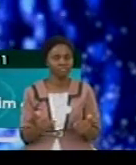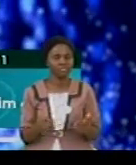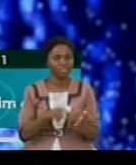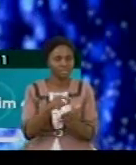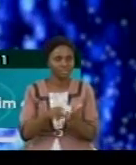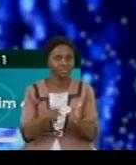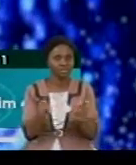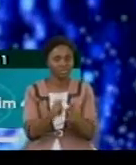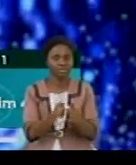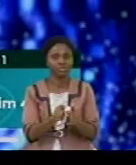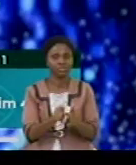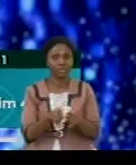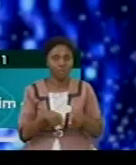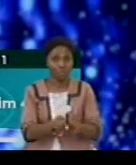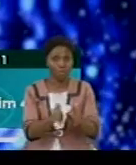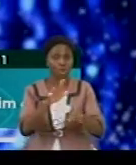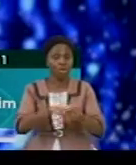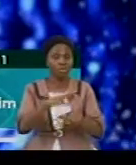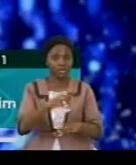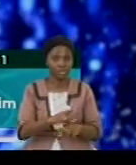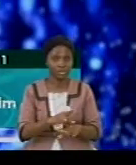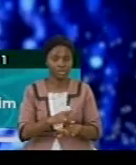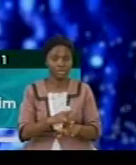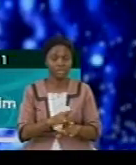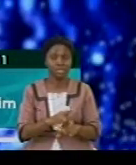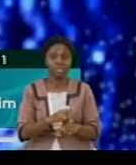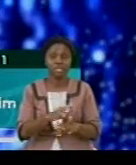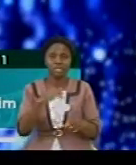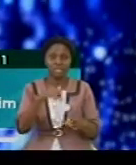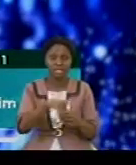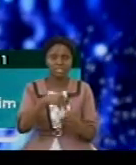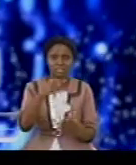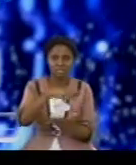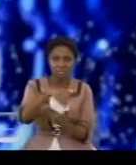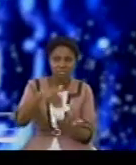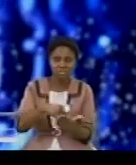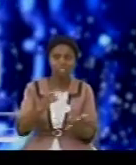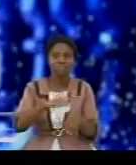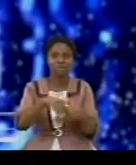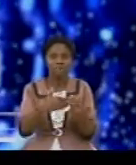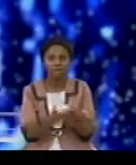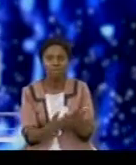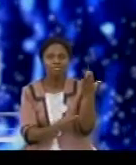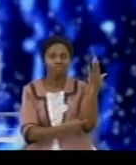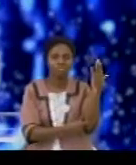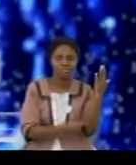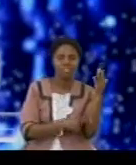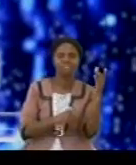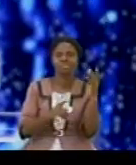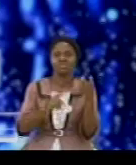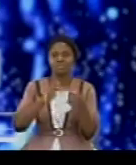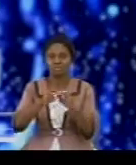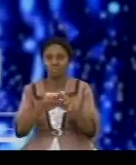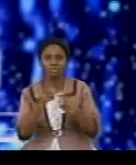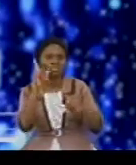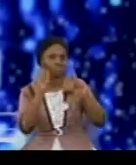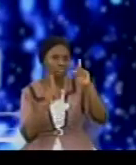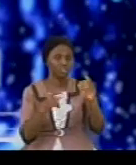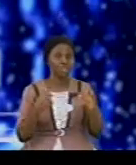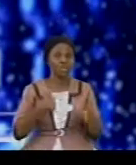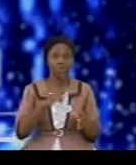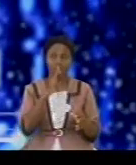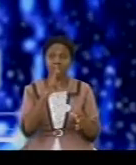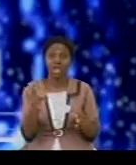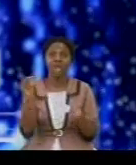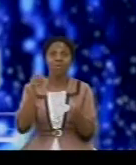conflicts, amidst all our tribulations, amidst all our trials, we are made more than conquerors in all